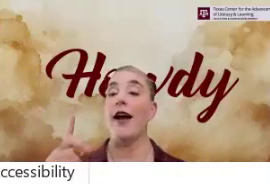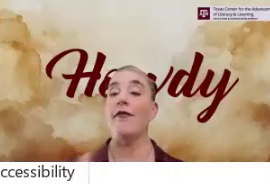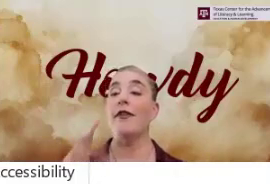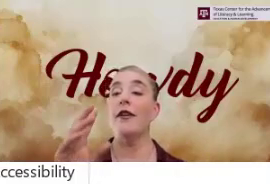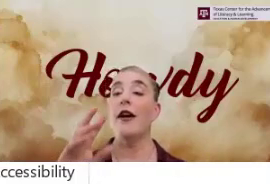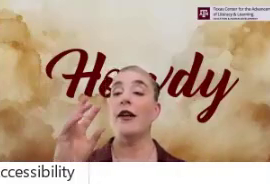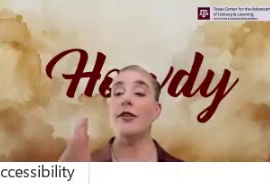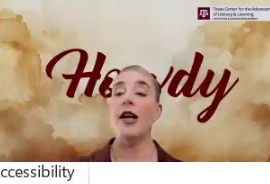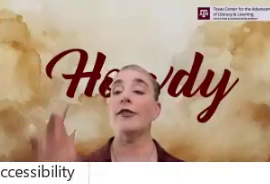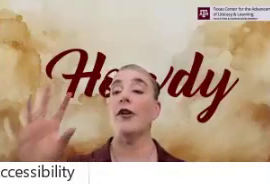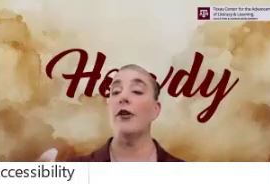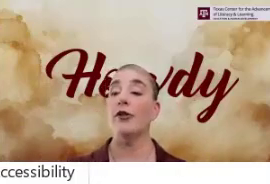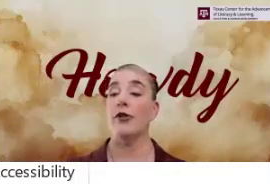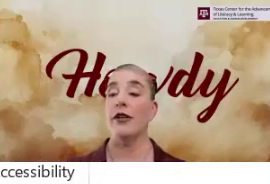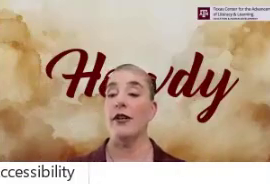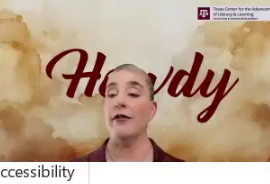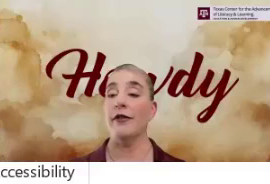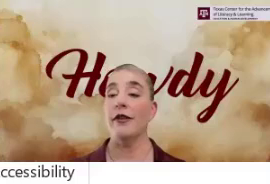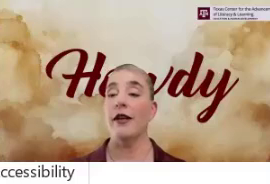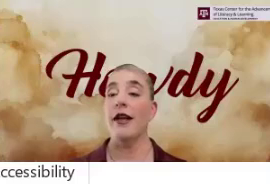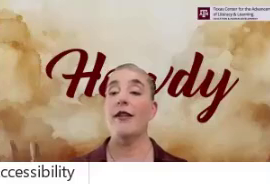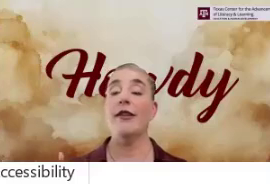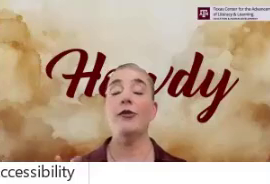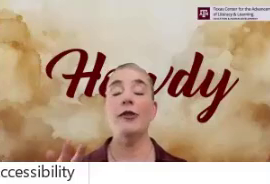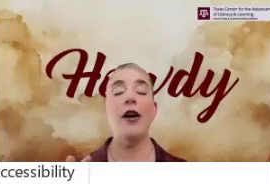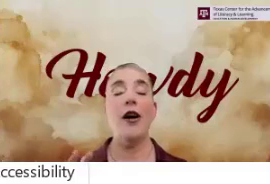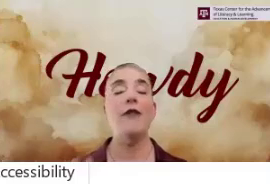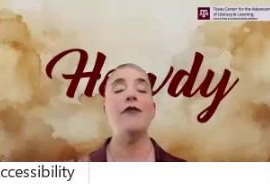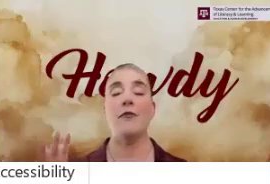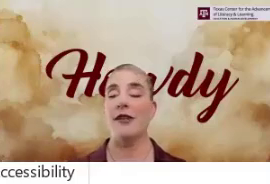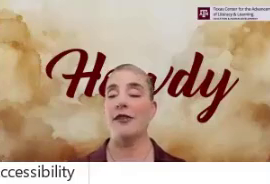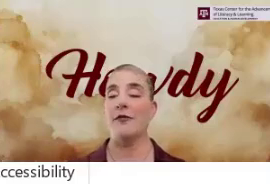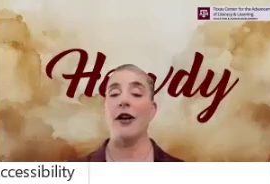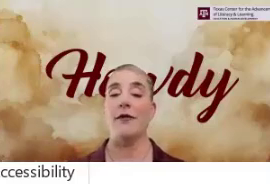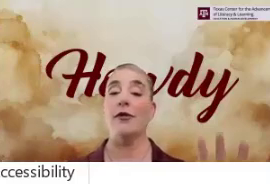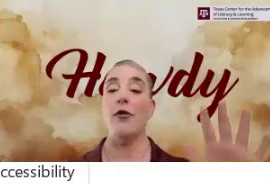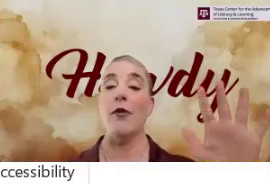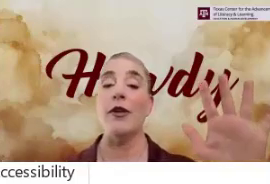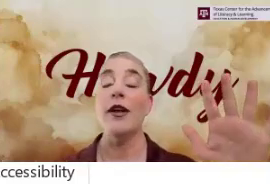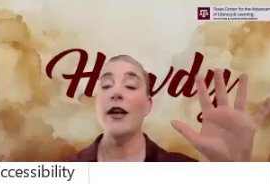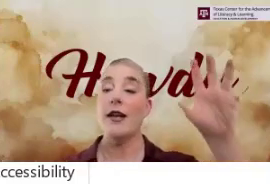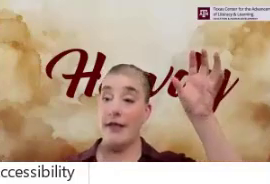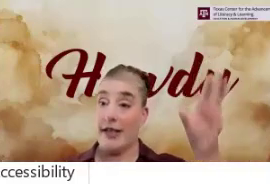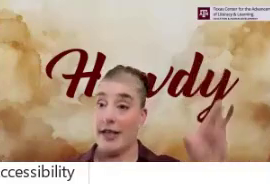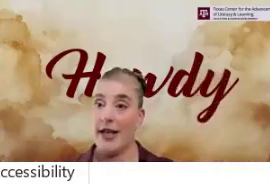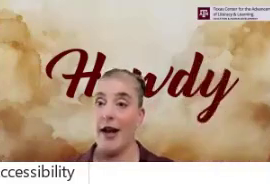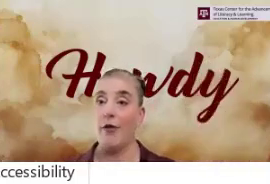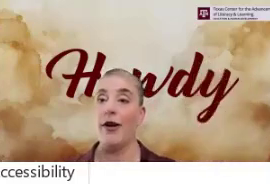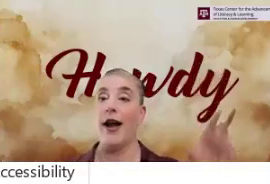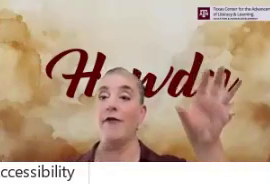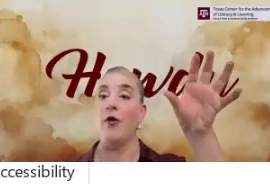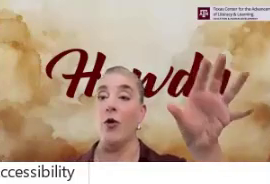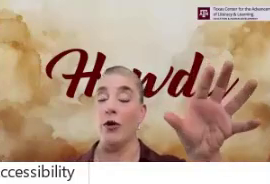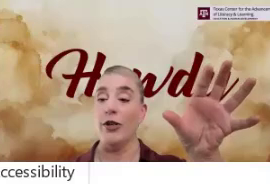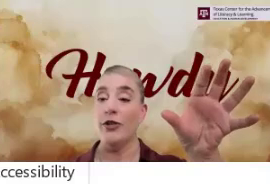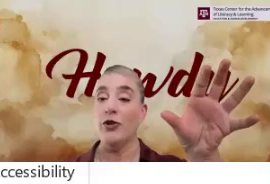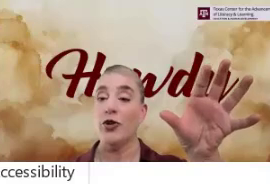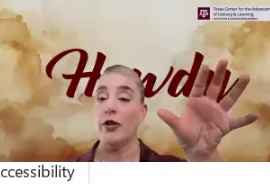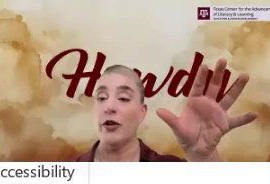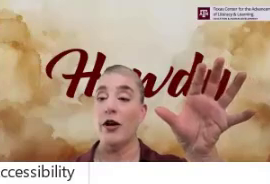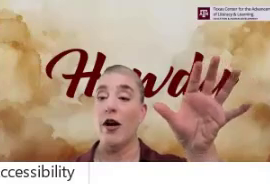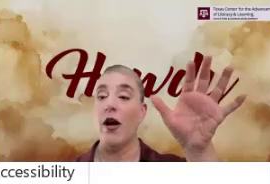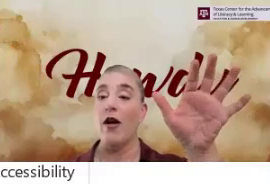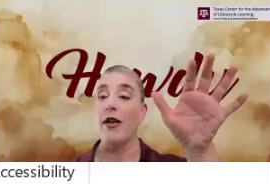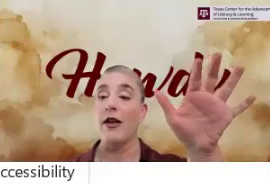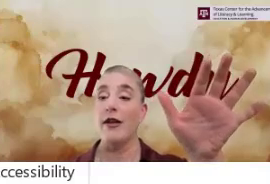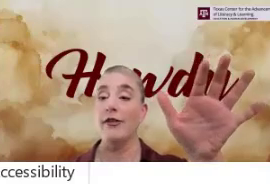you've got to have a text alternative. And this was hard for me sometimes. So in the key, I would have